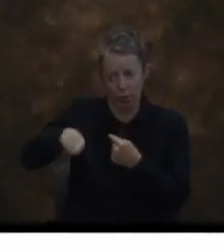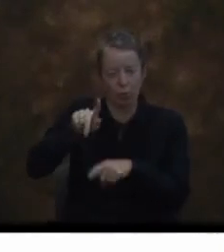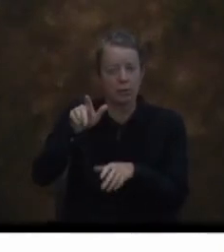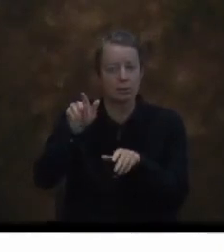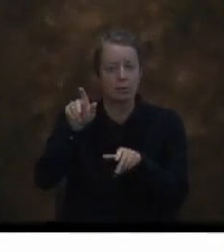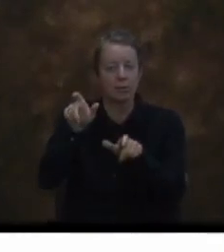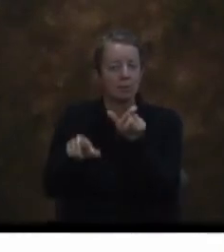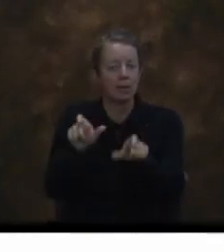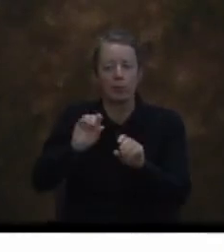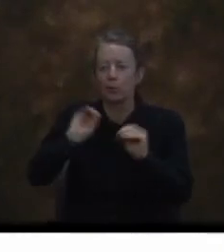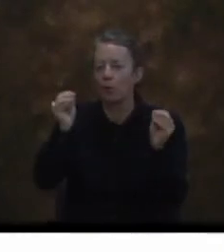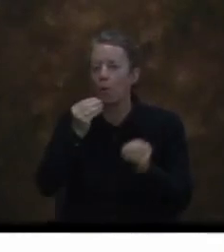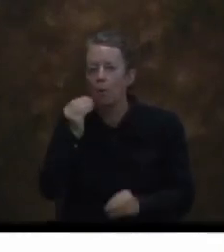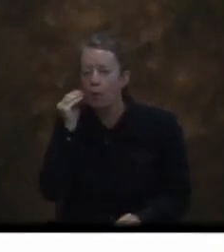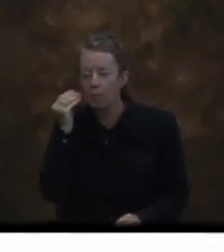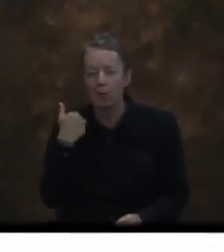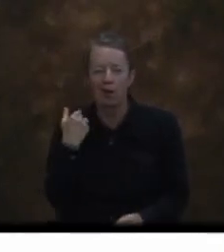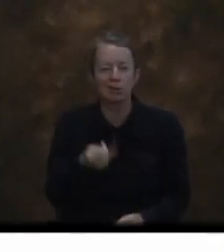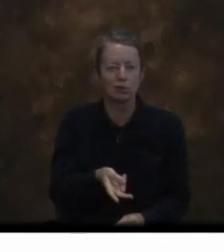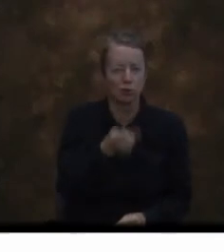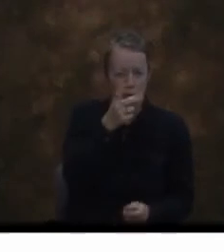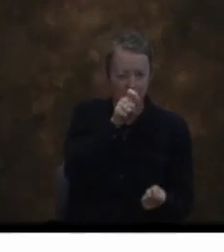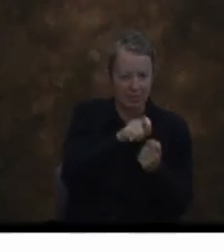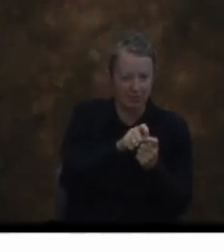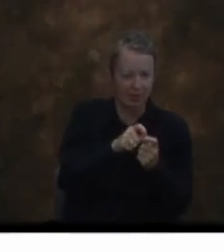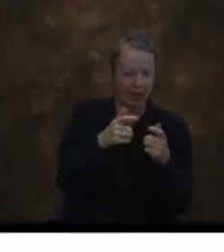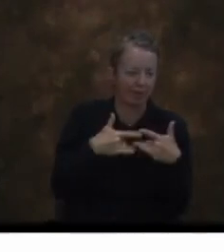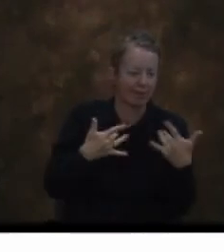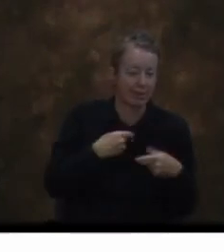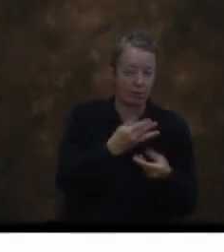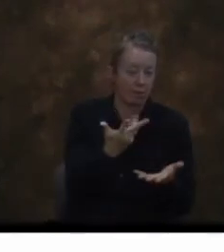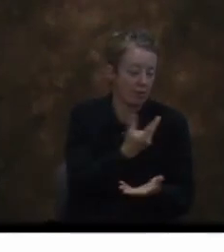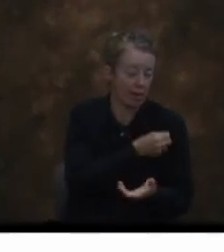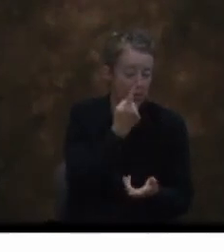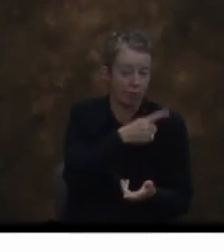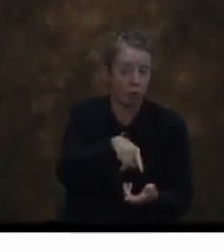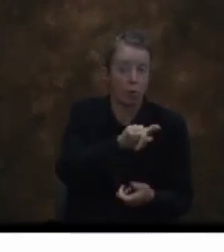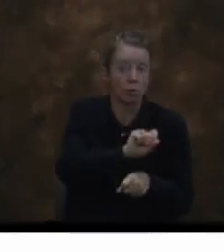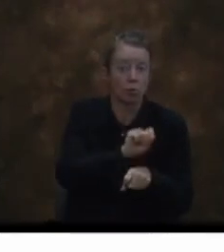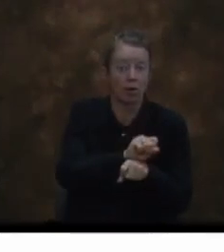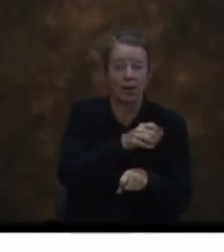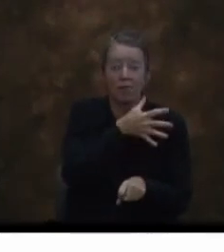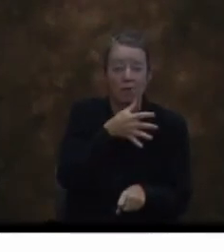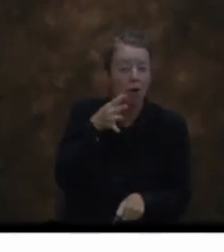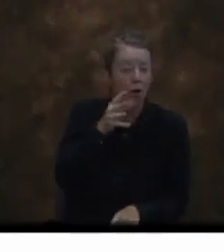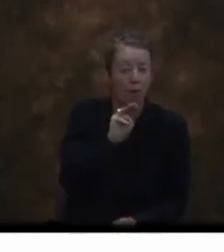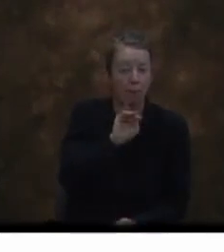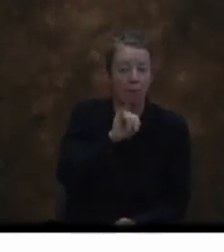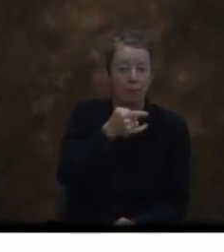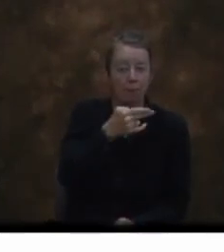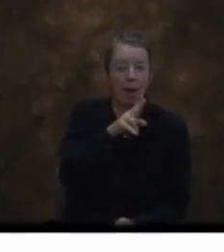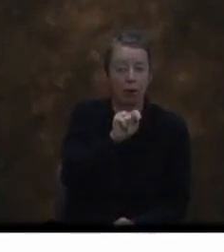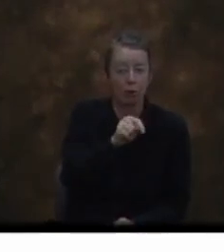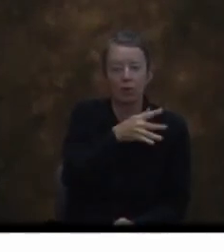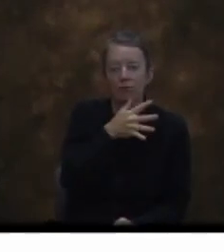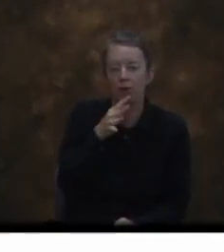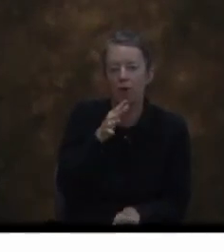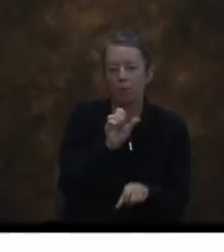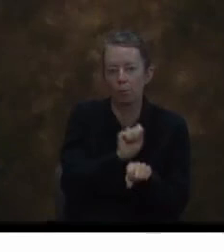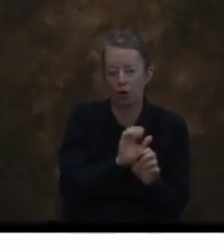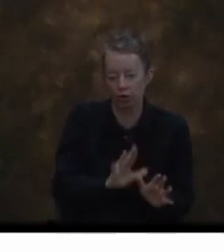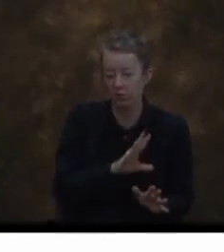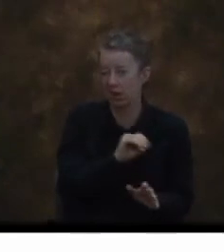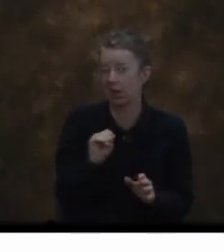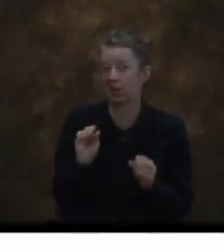2 specific events for our migrant farm workers, and we have over a dozen of events that were for work